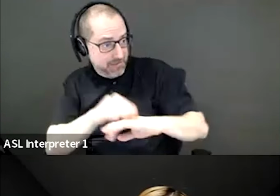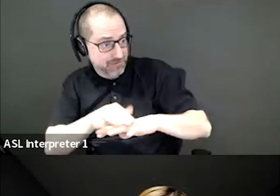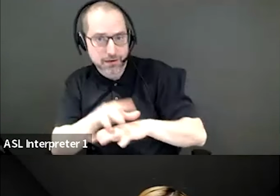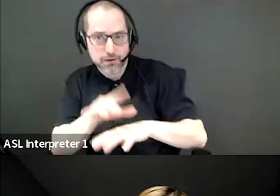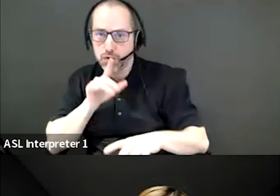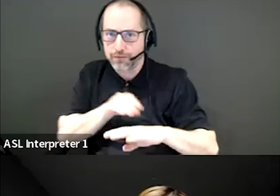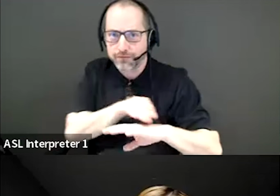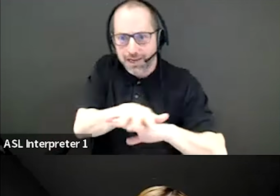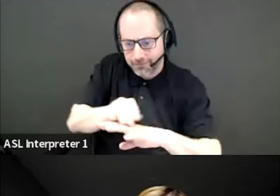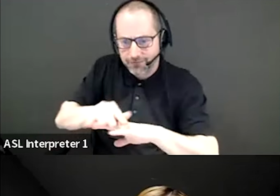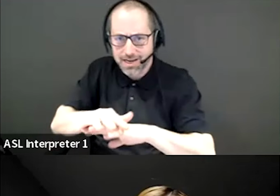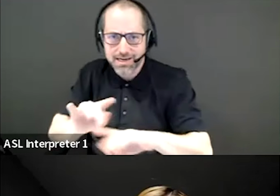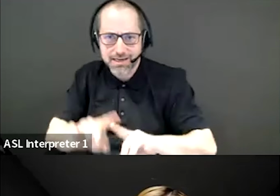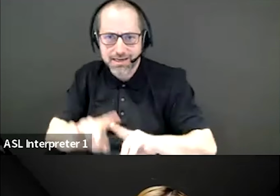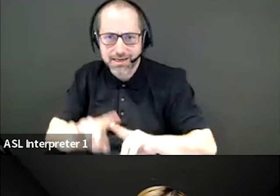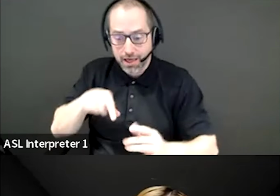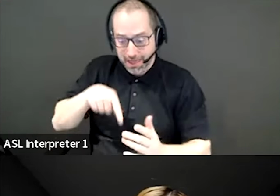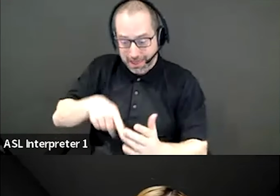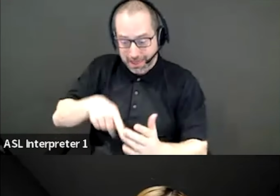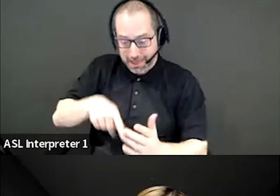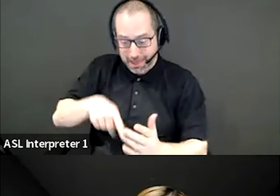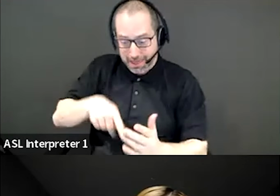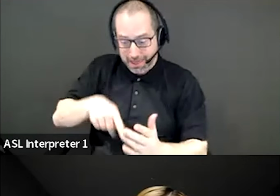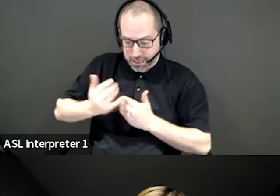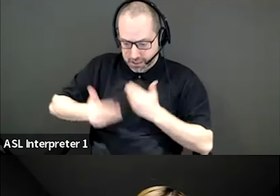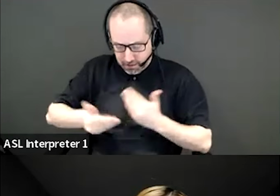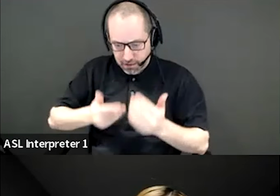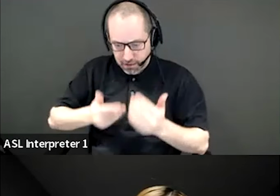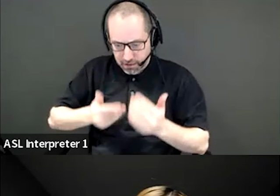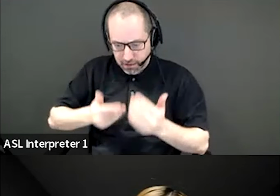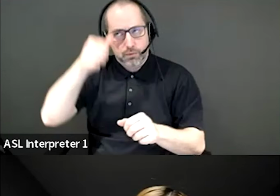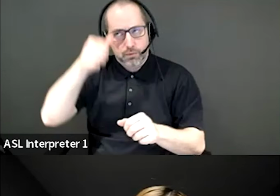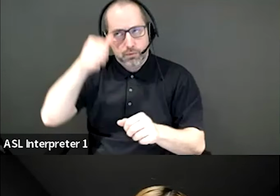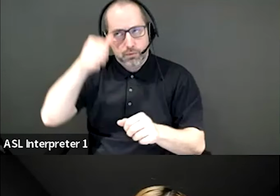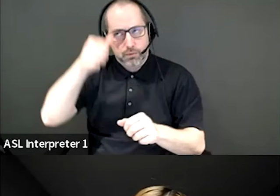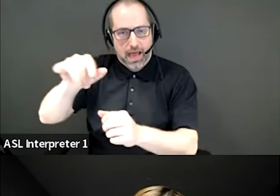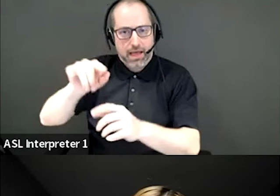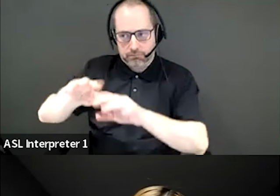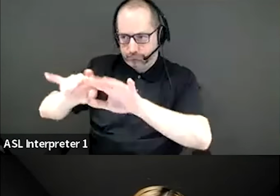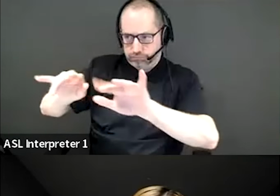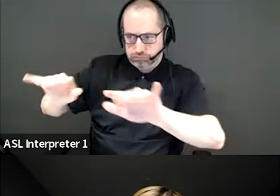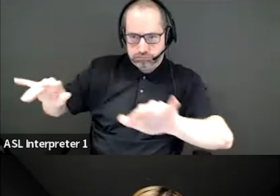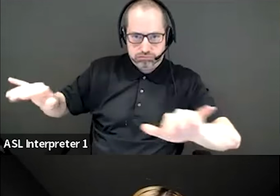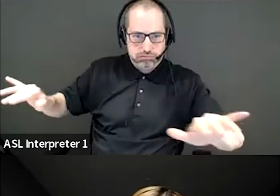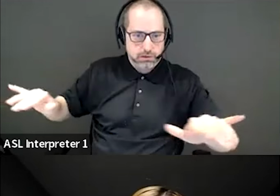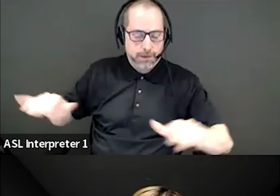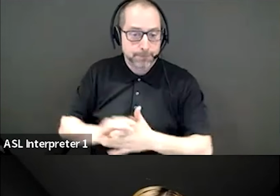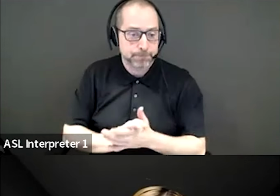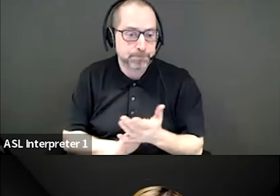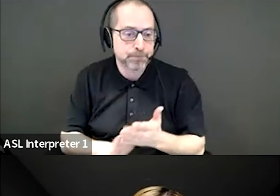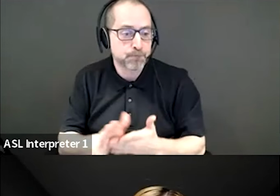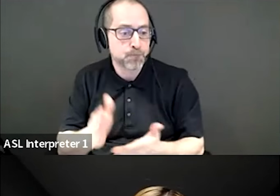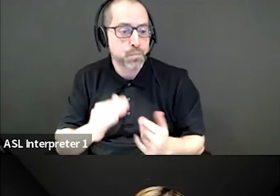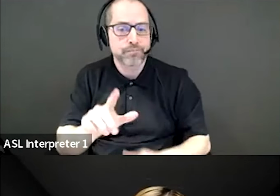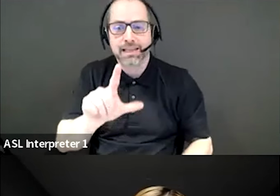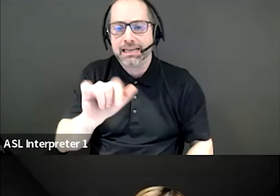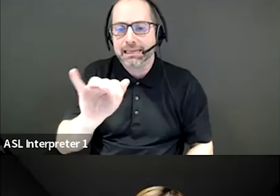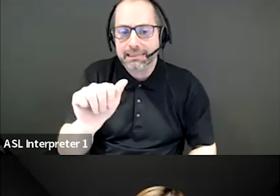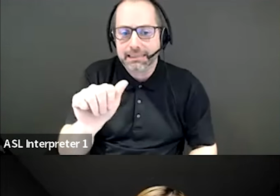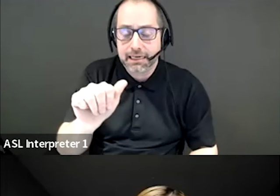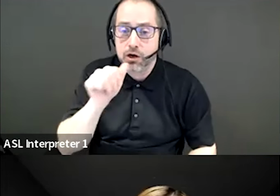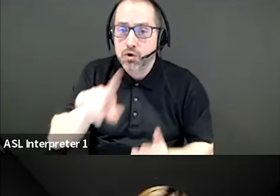has been a really great reminder of that. Mm-hmm. I just like to say that when you talk about that